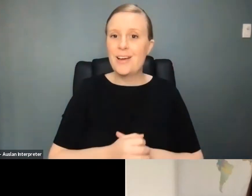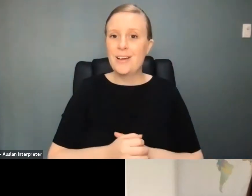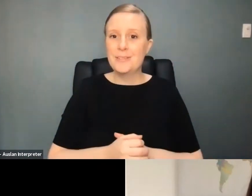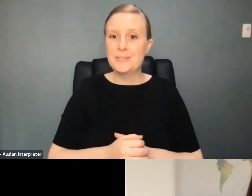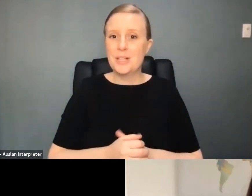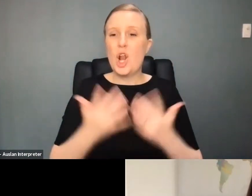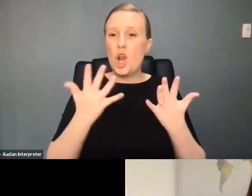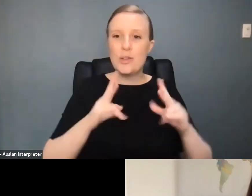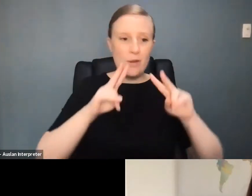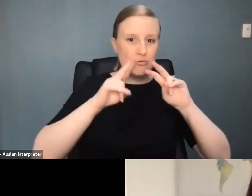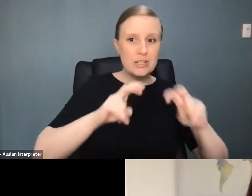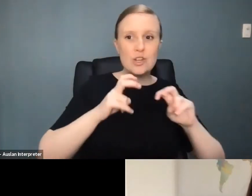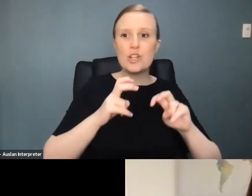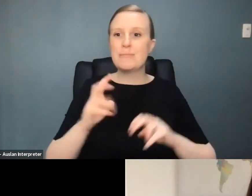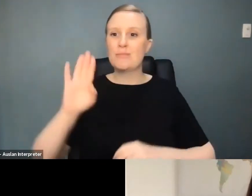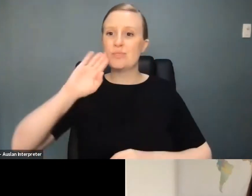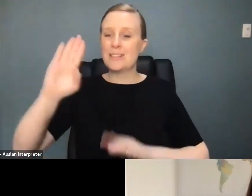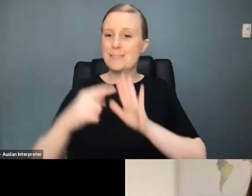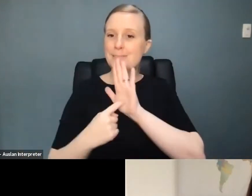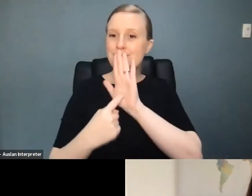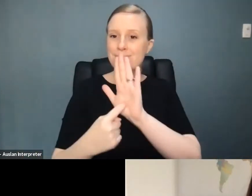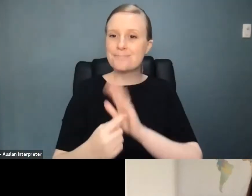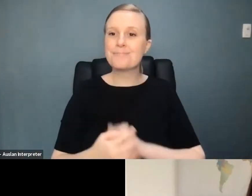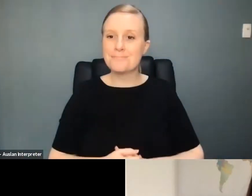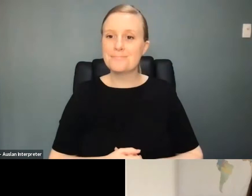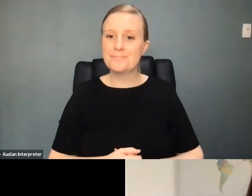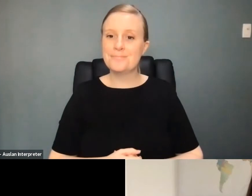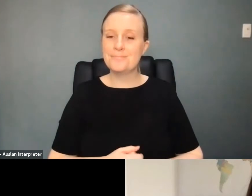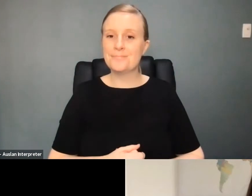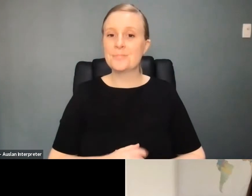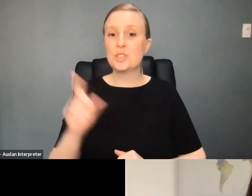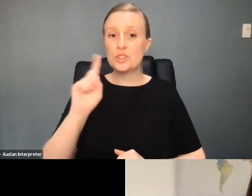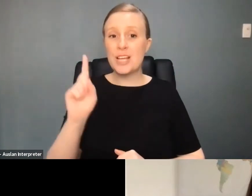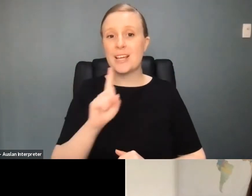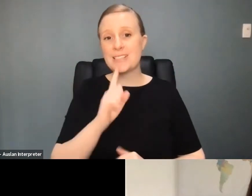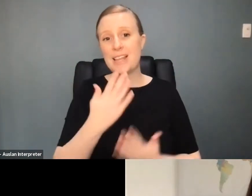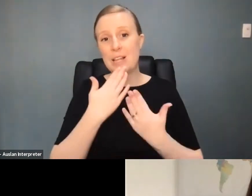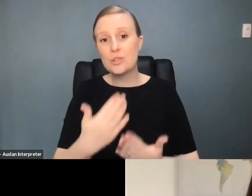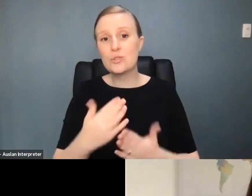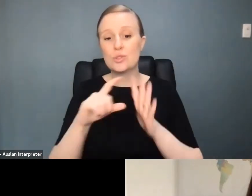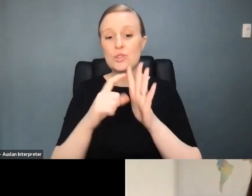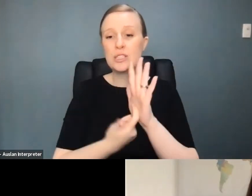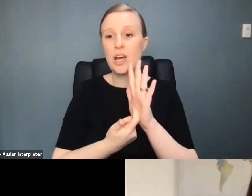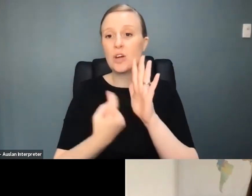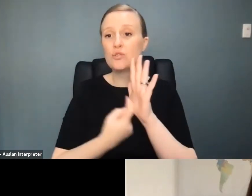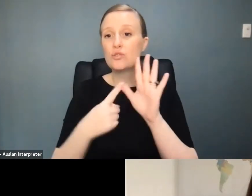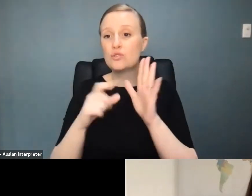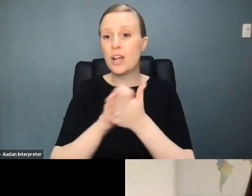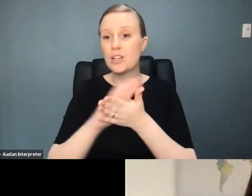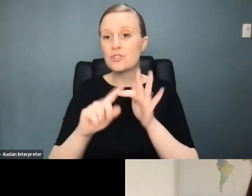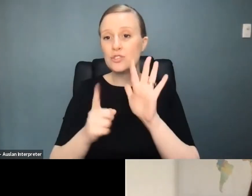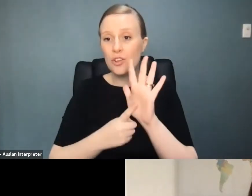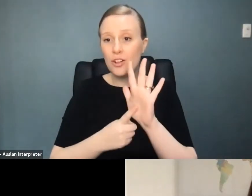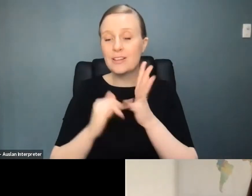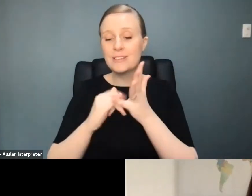presented. I would today like to thank Dr. Rachel Sutherland, Senior Research Fellow and